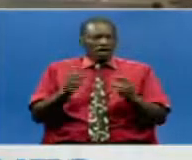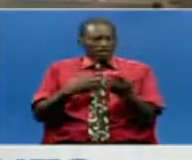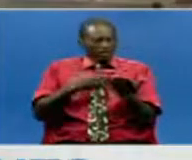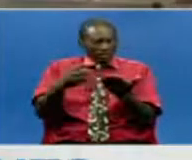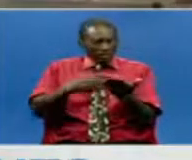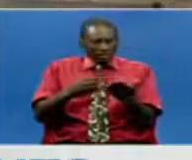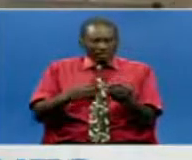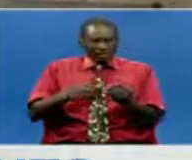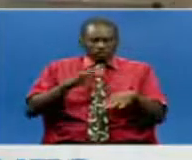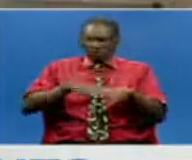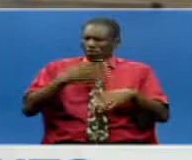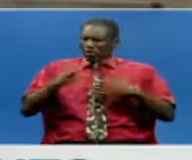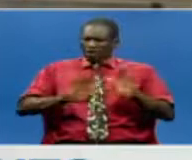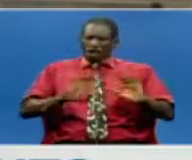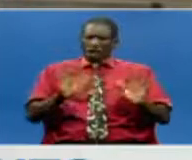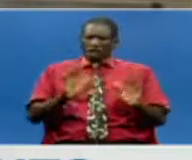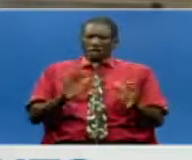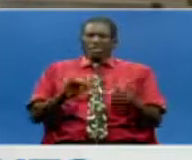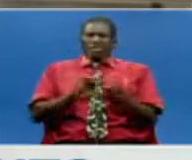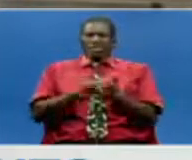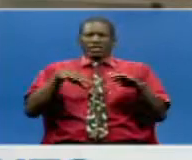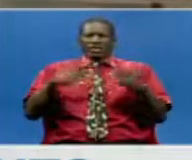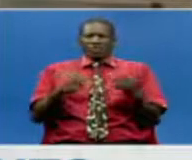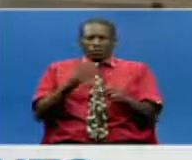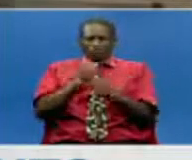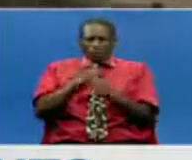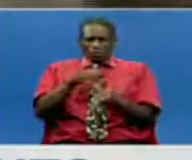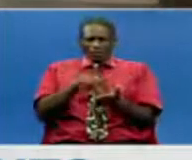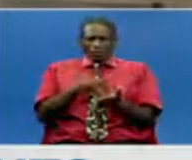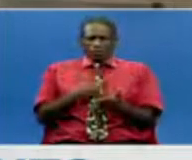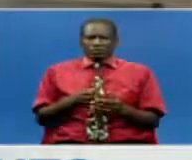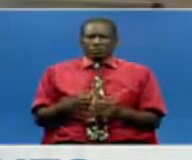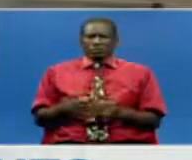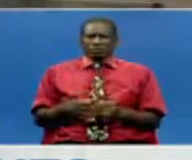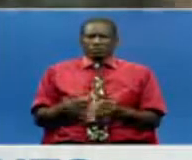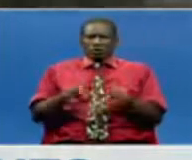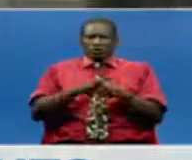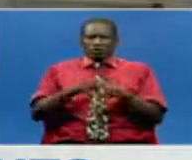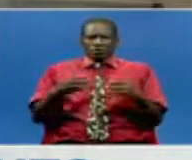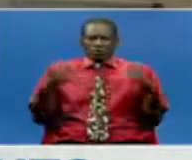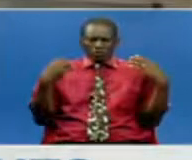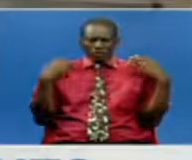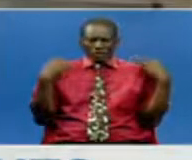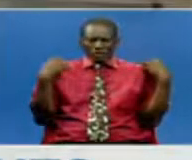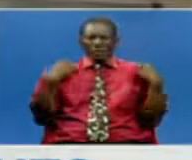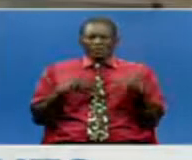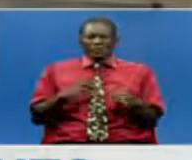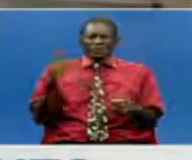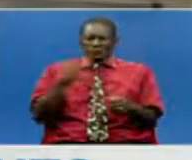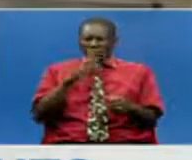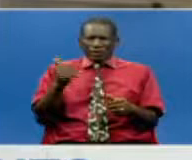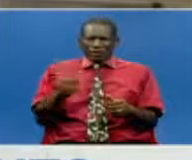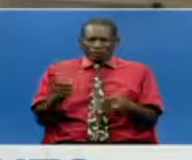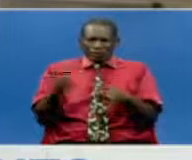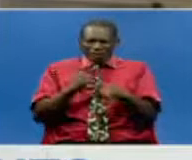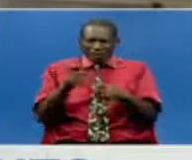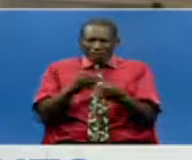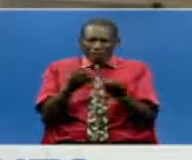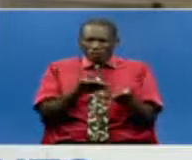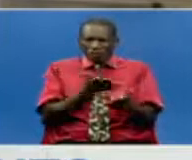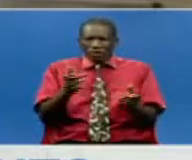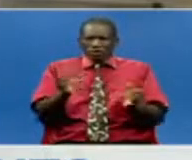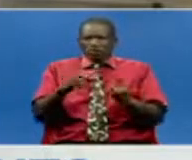discipline. So that's how we have made it to this. And we also train very hard. We train. Most of them don't go